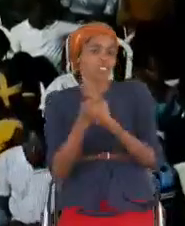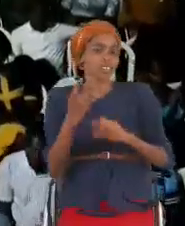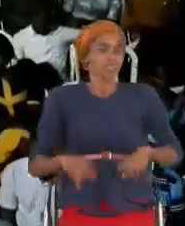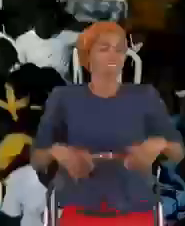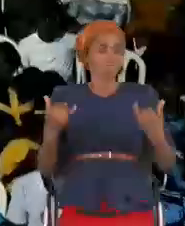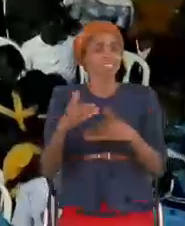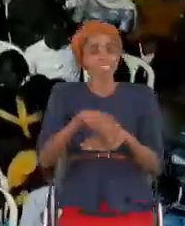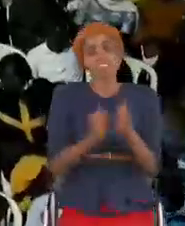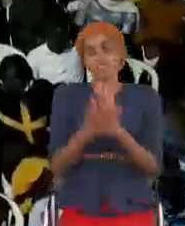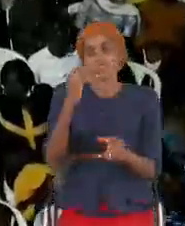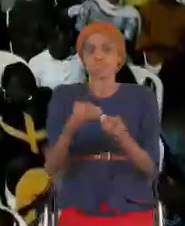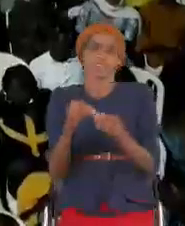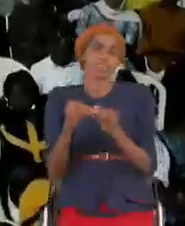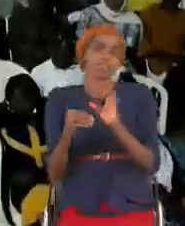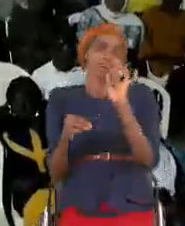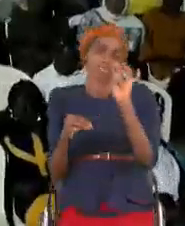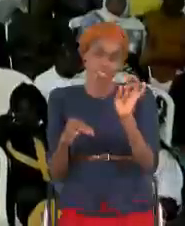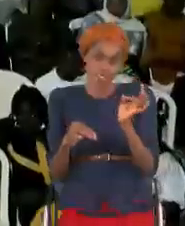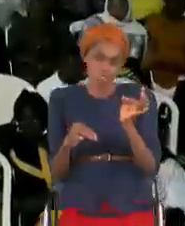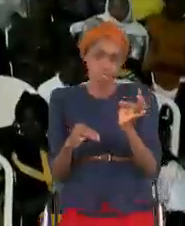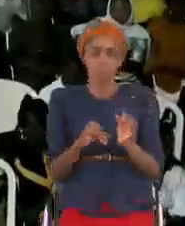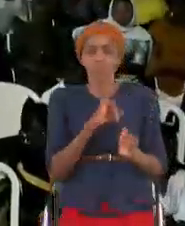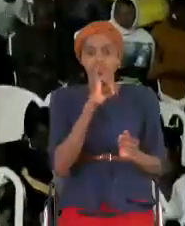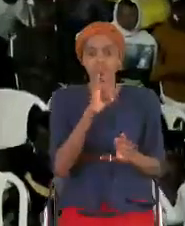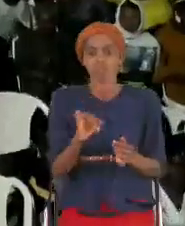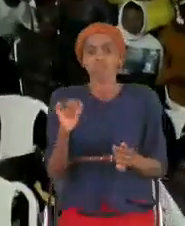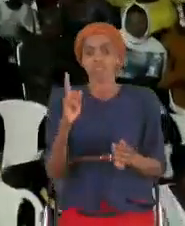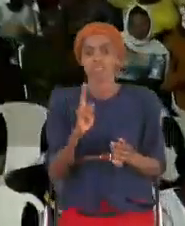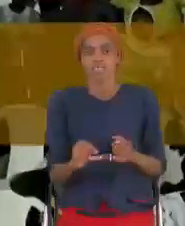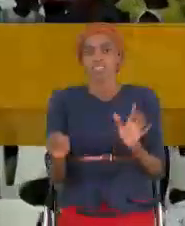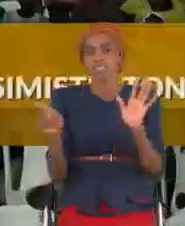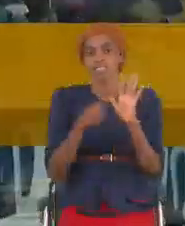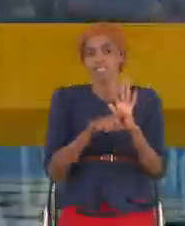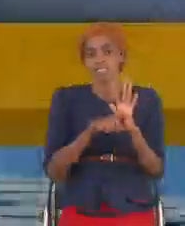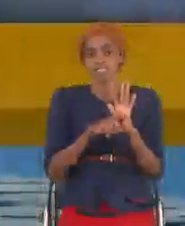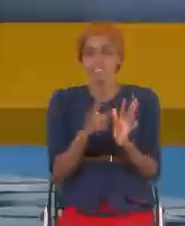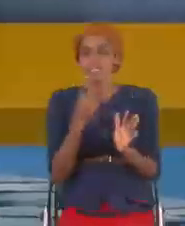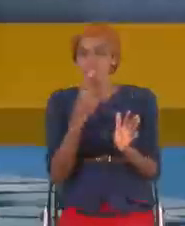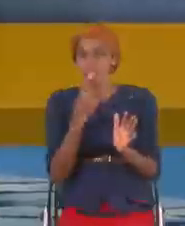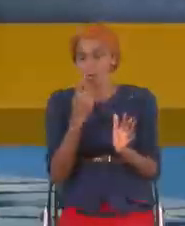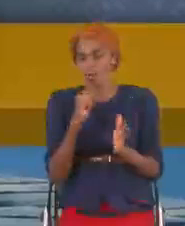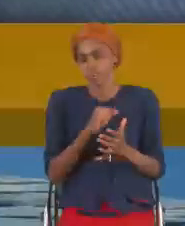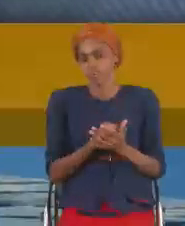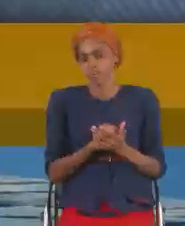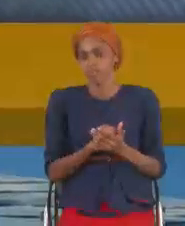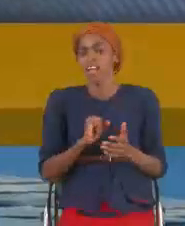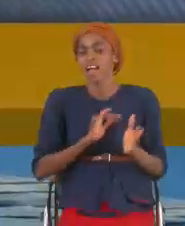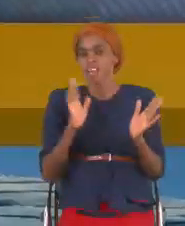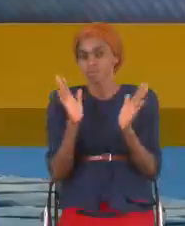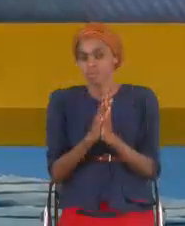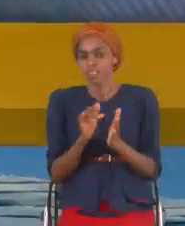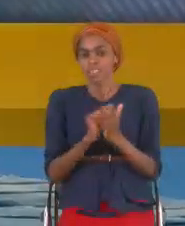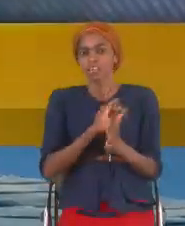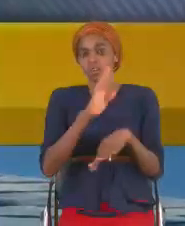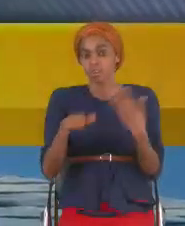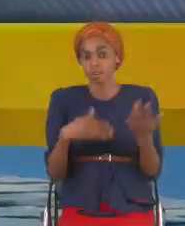And then number seven is the pessimistic tongue. The pessimistic tongue. I pray all